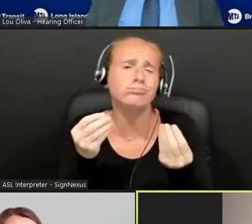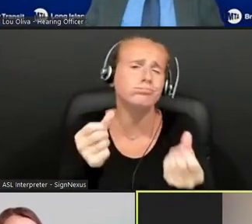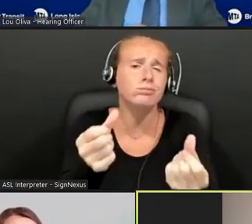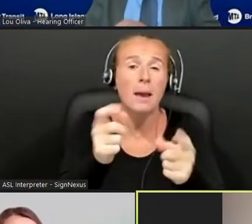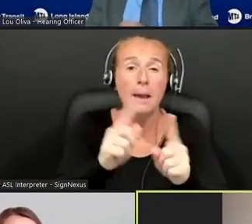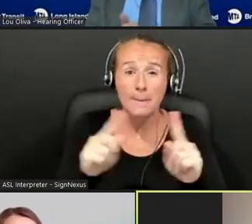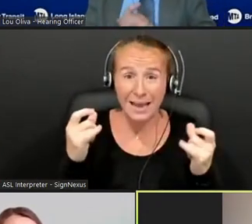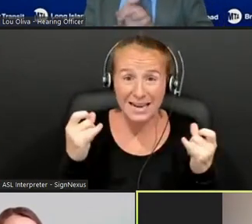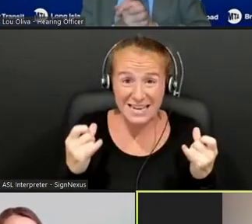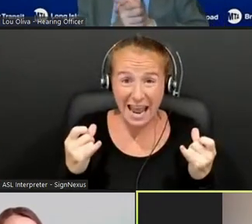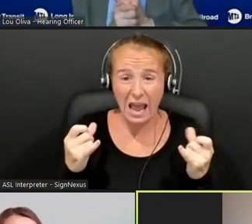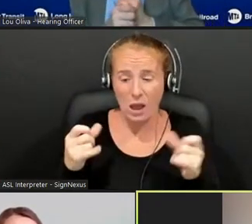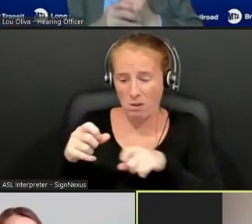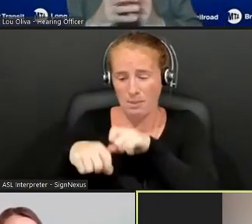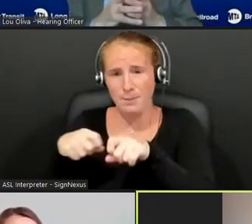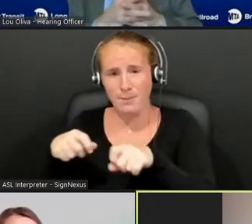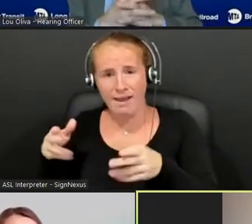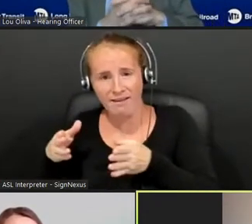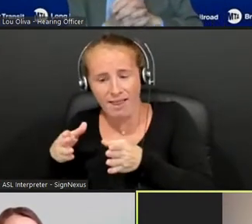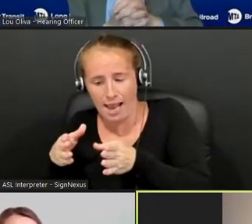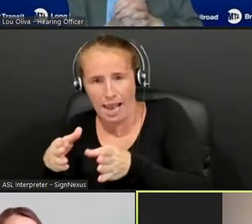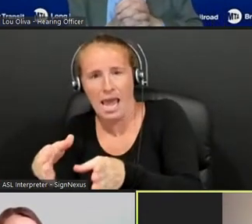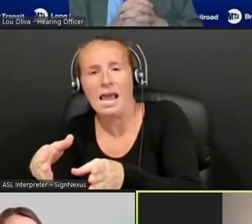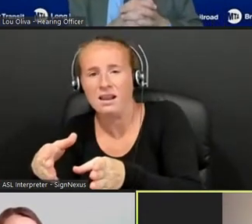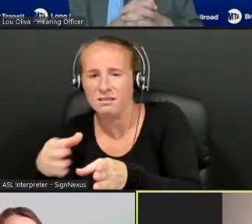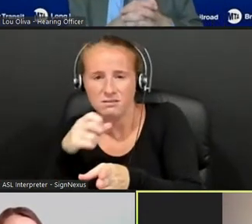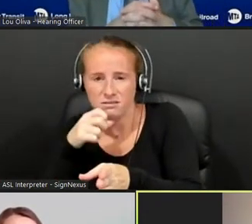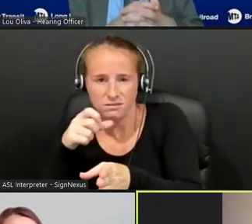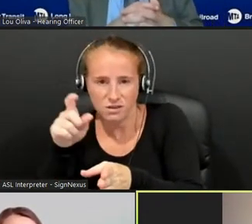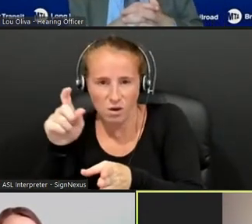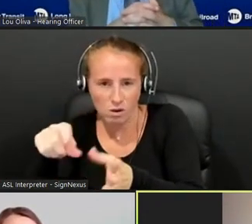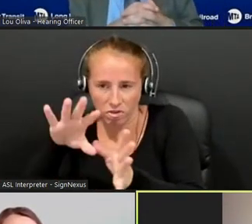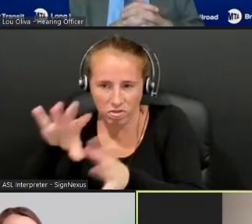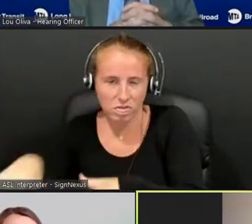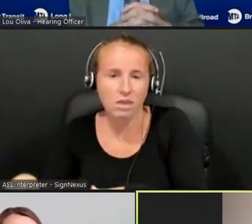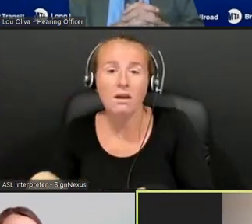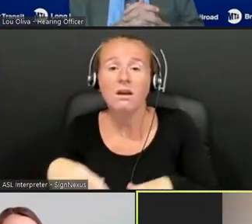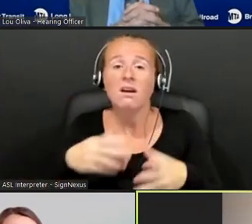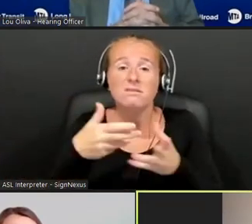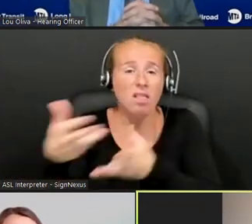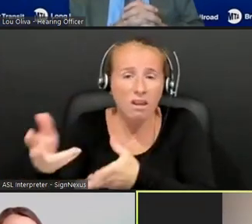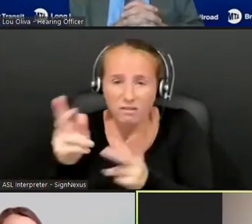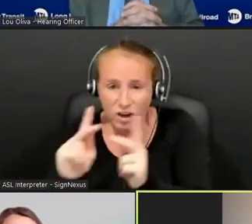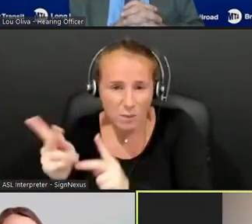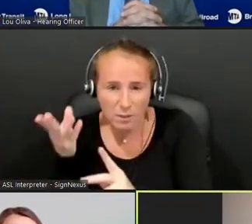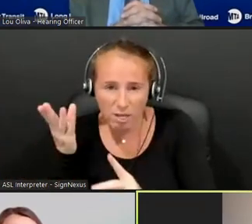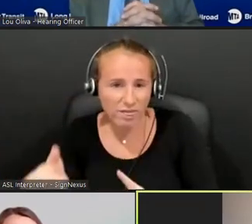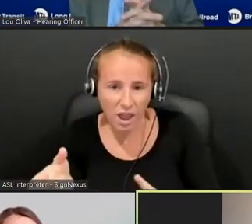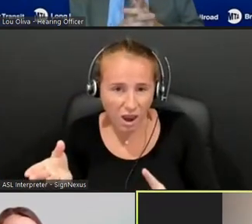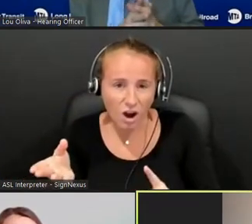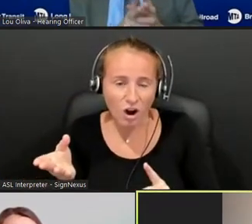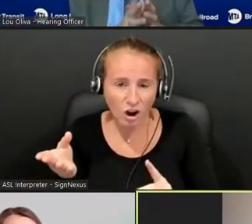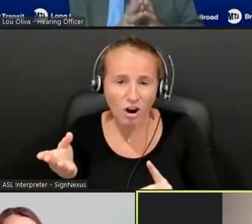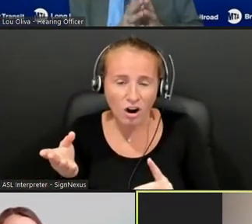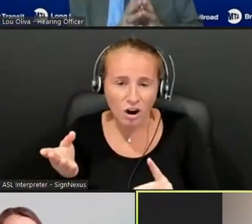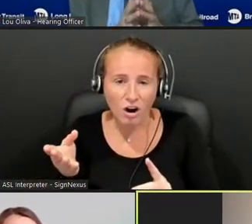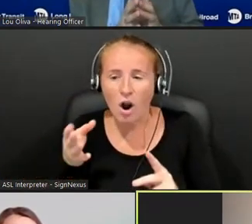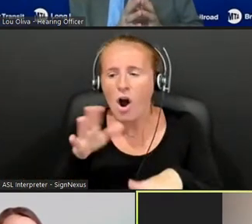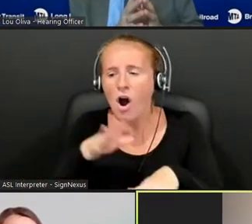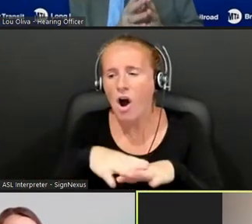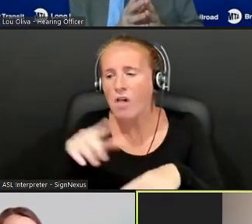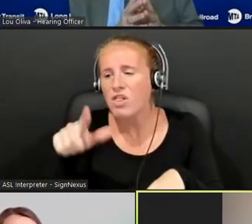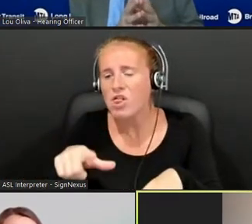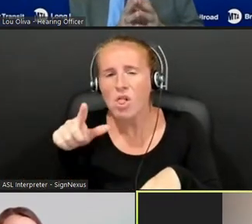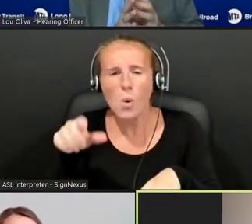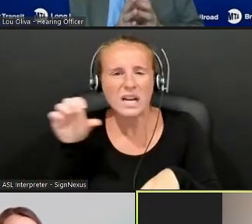have a bike lane which frankly you don't need except for delivery people there on the Lower East Side